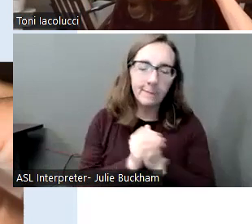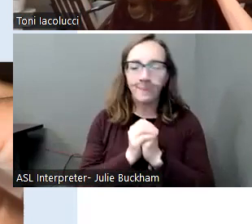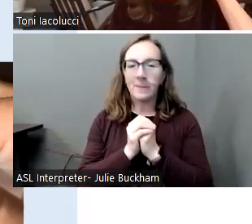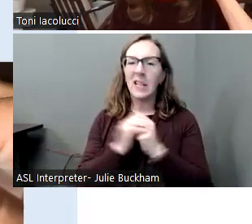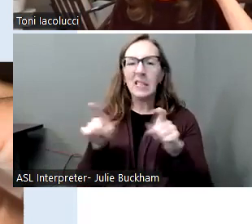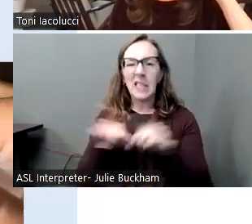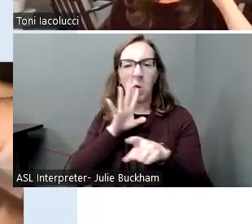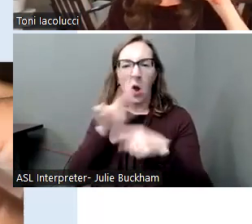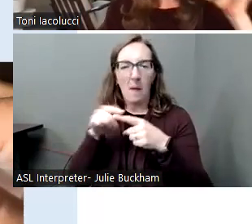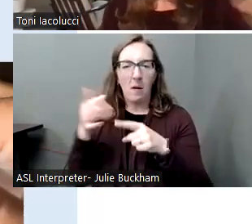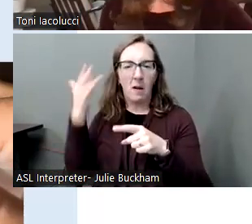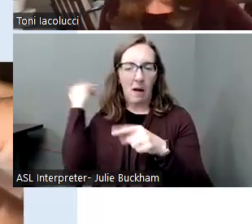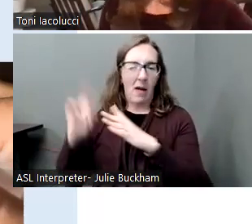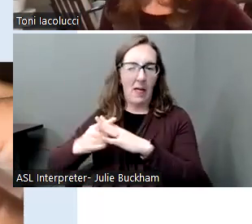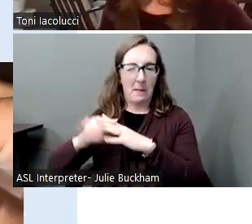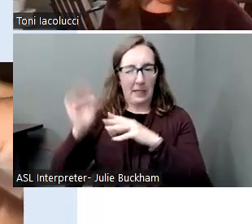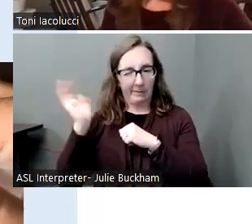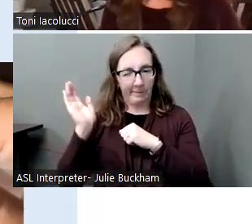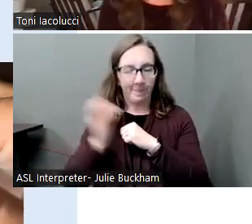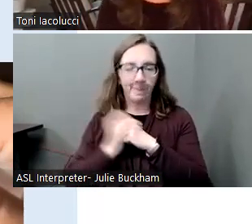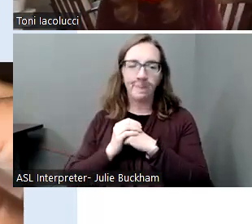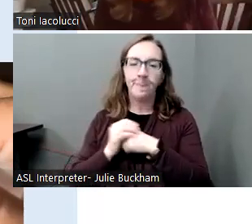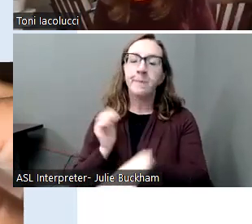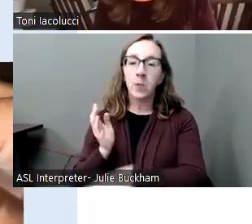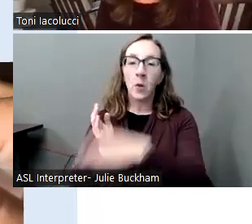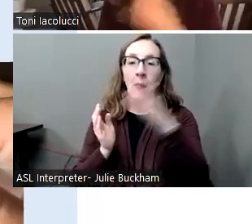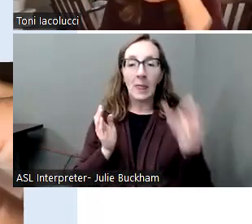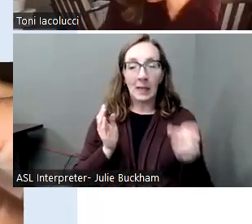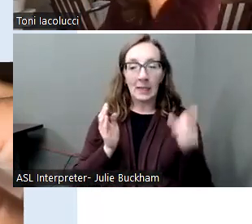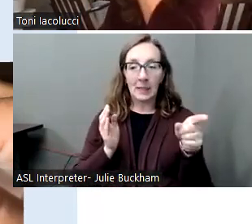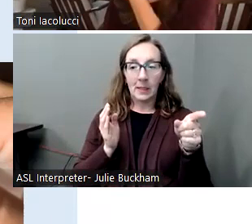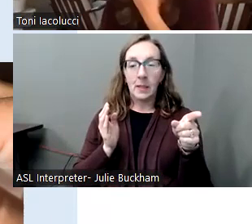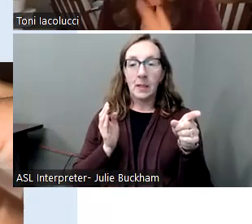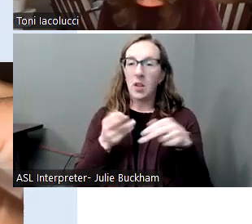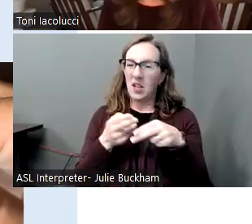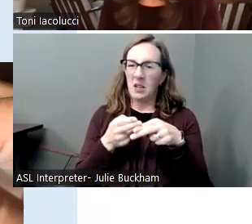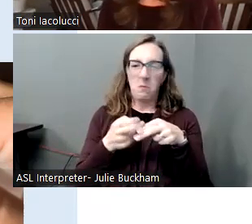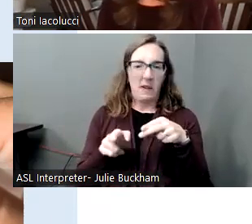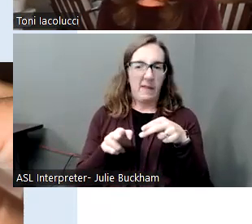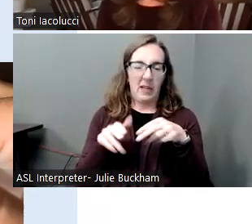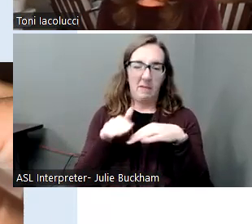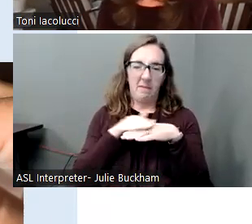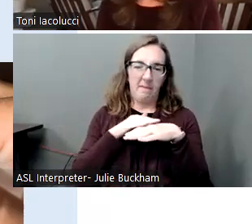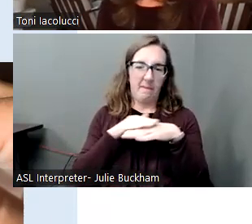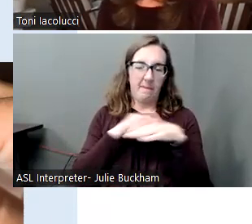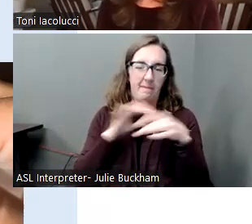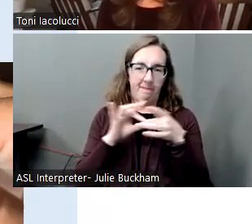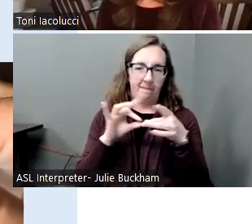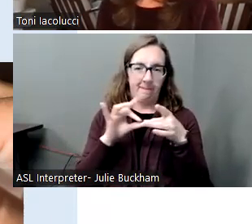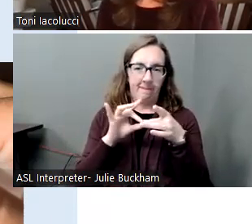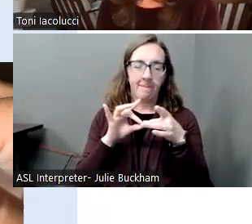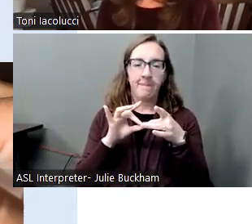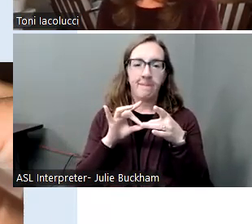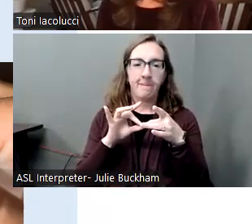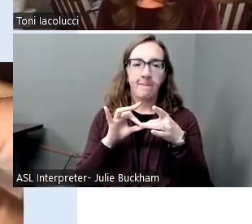So this slide begins the section of our talk where we're going to just briefly address a process of